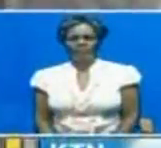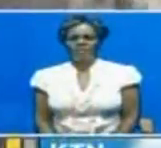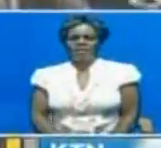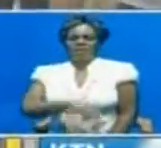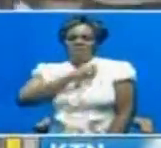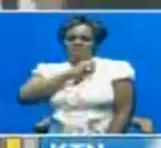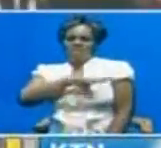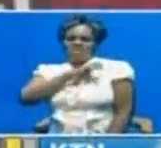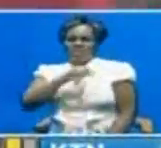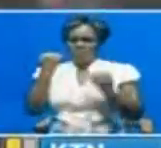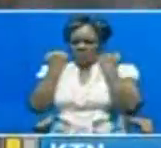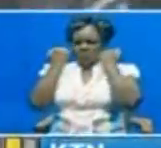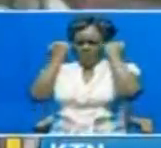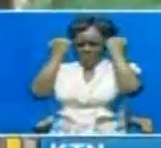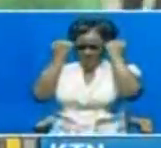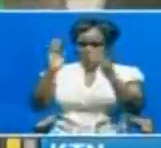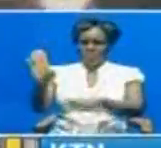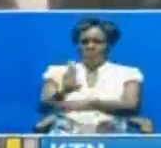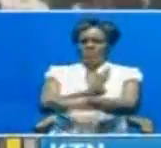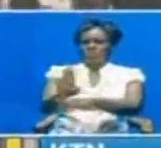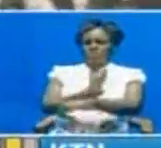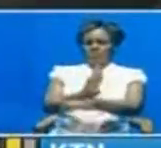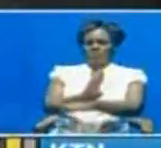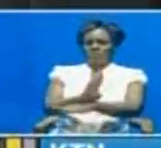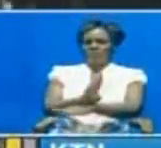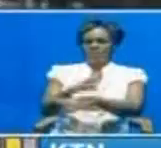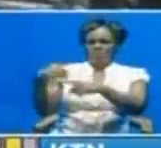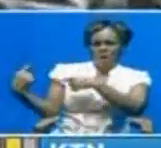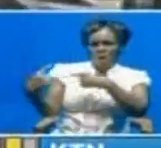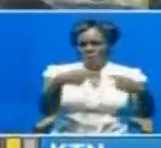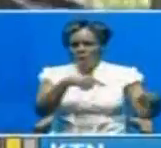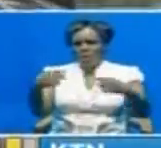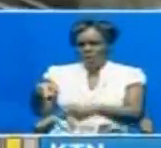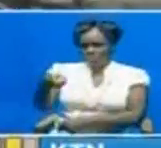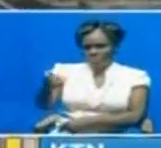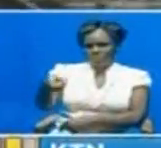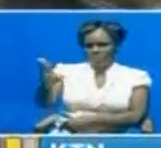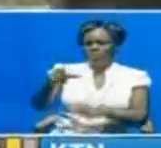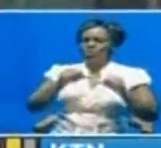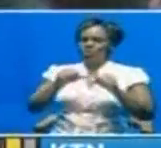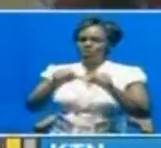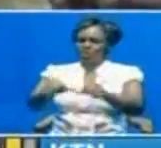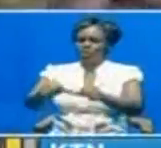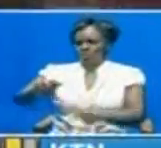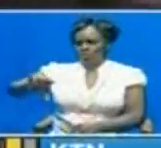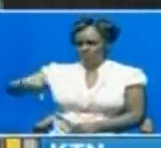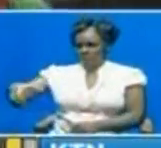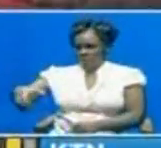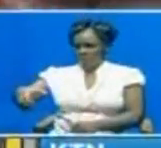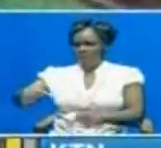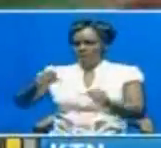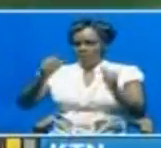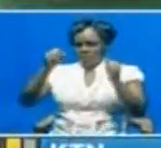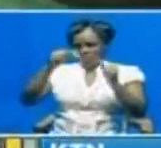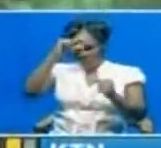Fear and tension have gripped residents of Bujumbura as heavy fighting and gunfire continue to rock the city. This was fanned by the